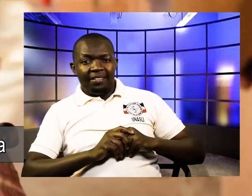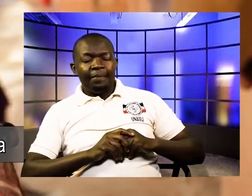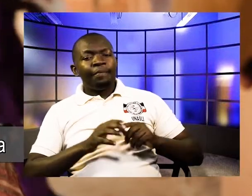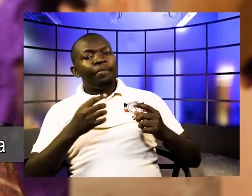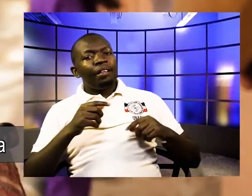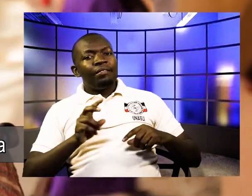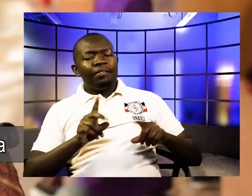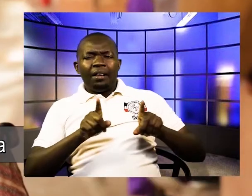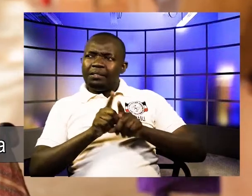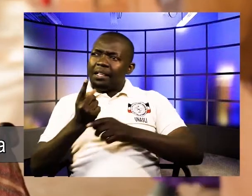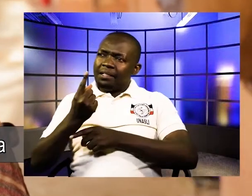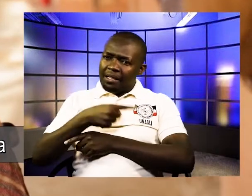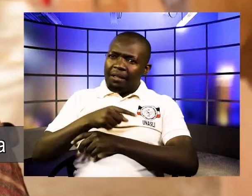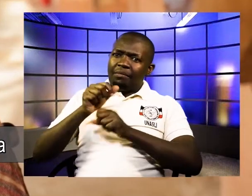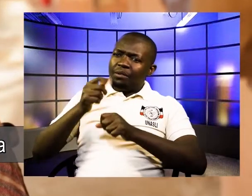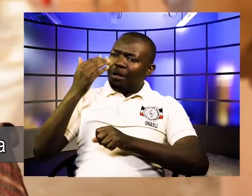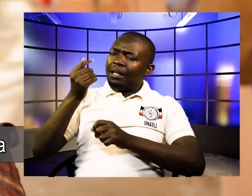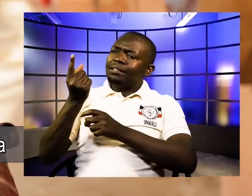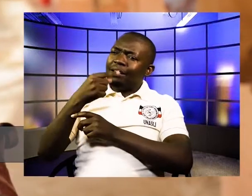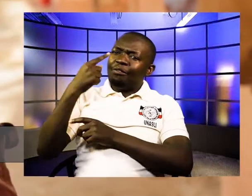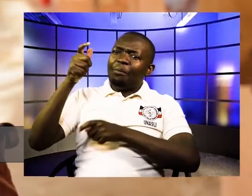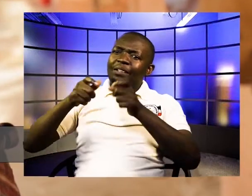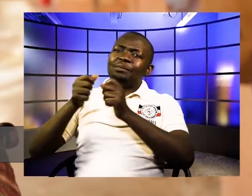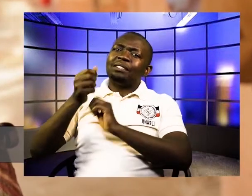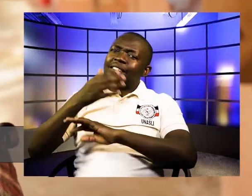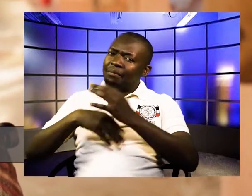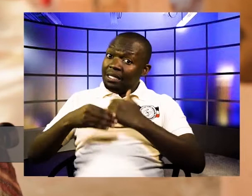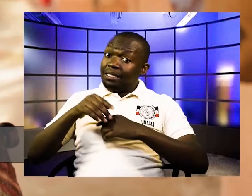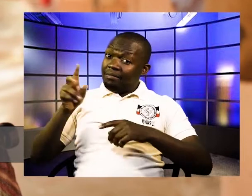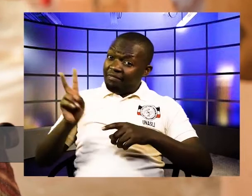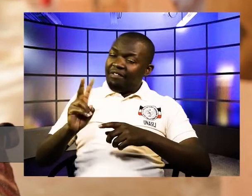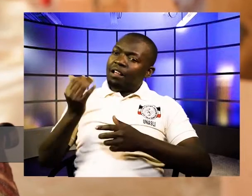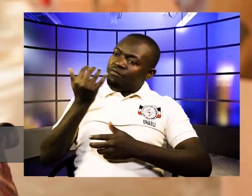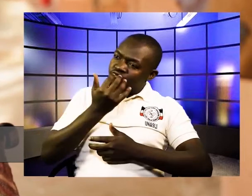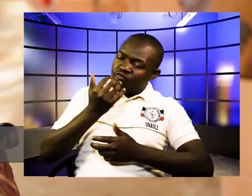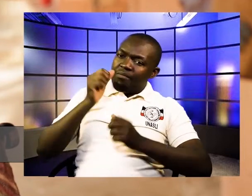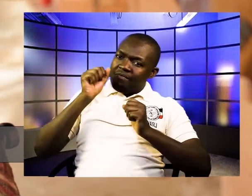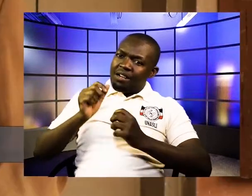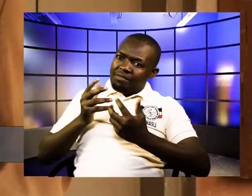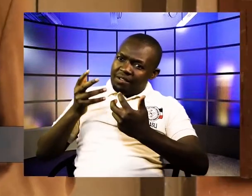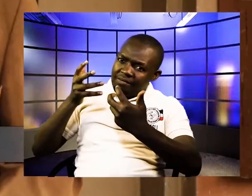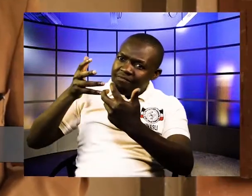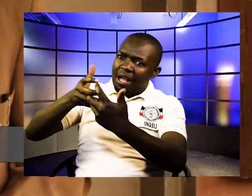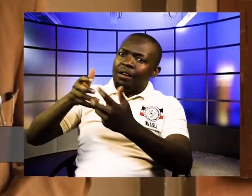engeri olunaku gye lugenda okubeera olw'abantu abaliko obulema ndoza drama erina okukwatagana ku ekyo ku bantu abaliko obulema